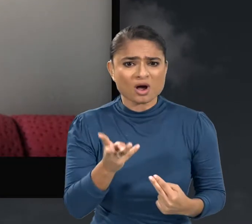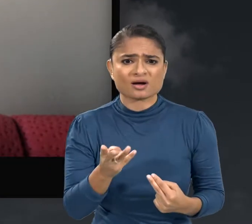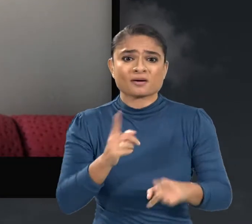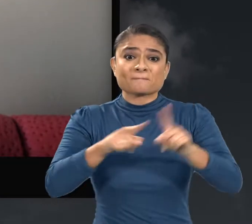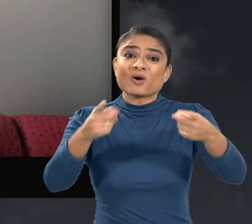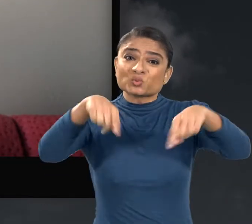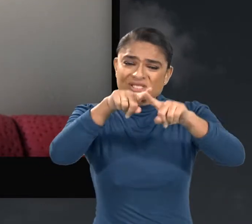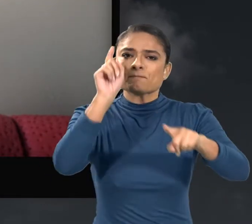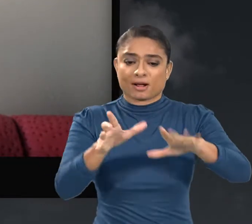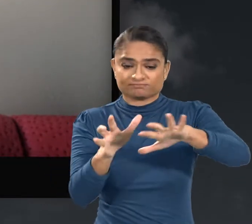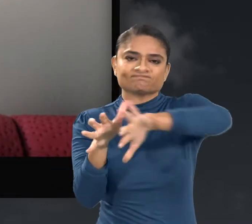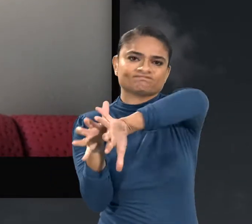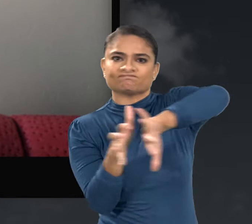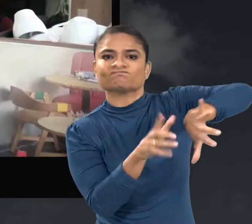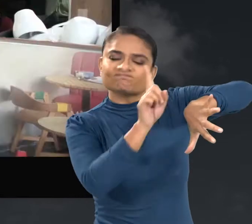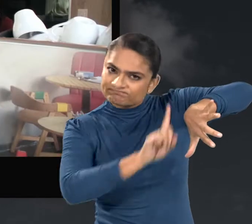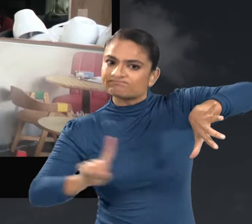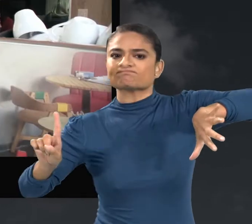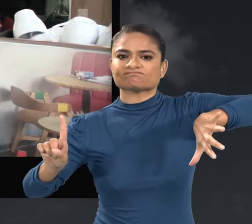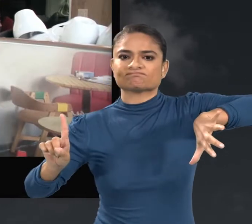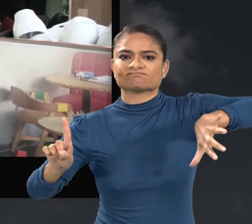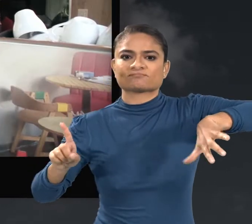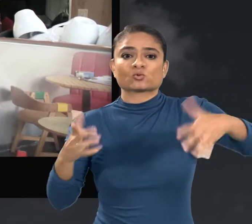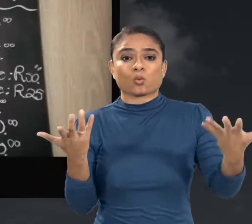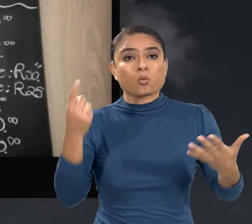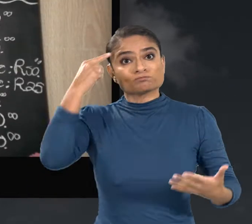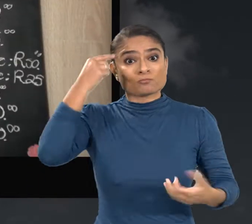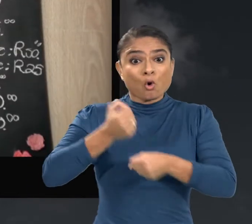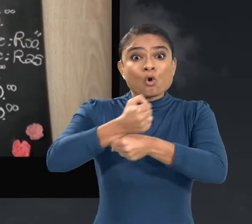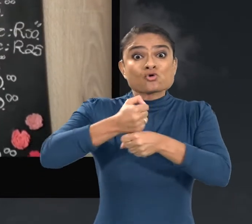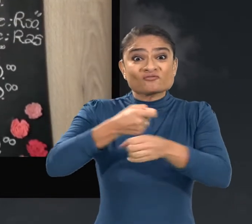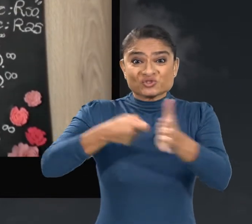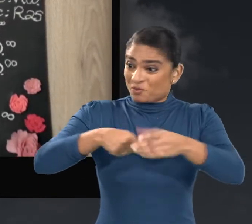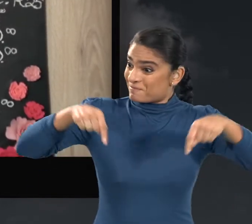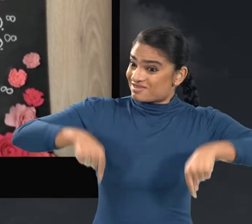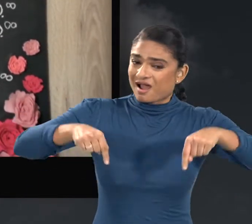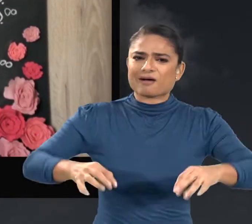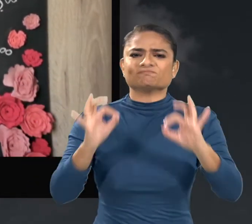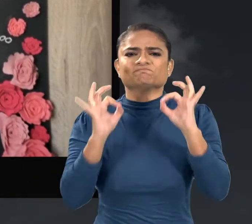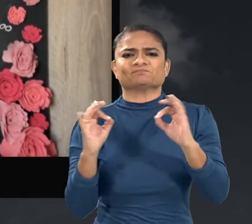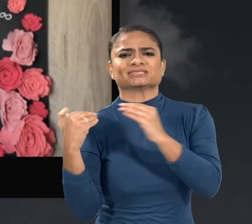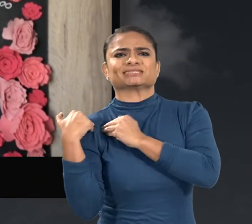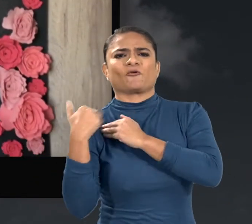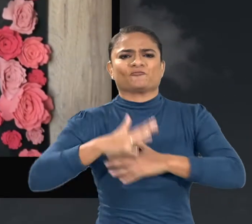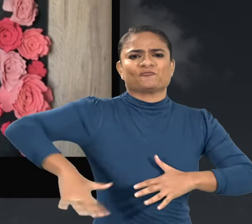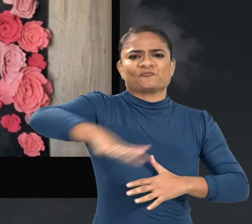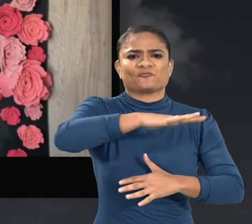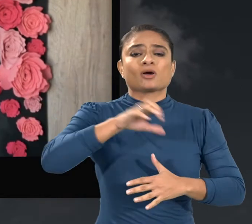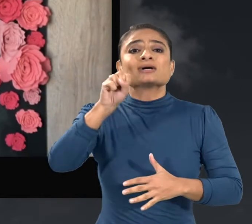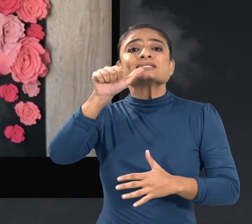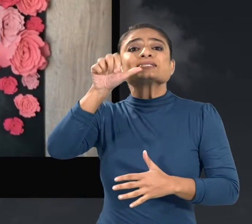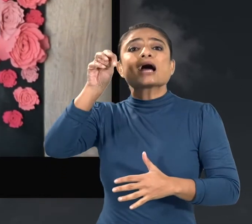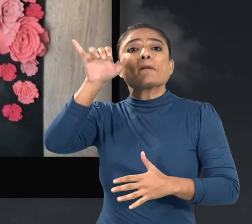and sometimes you need to walk away from those two. And it was here, in the coffee shop environment, that Sammy met her best